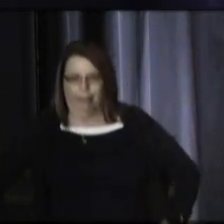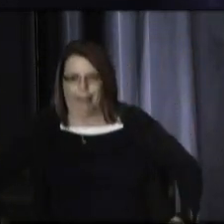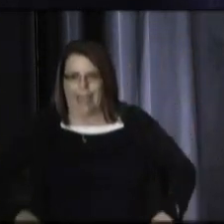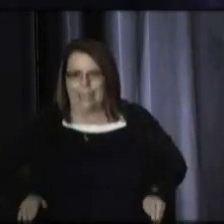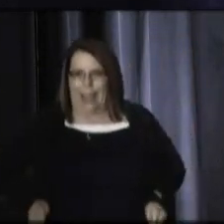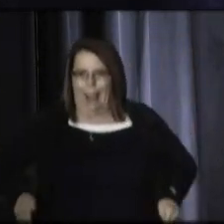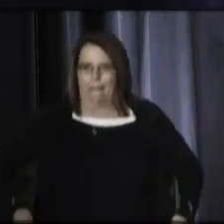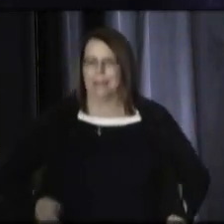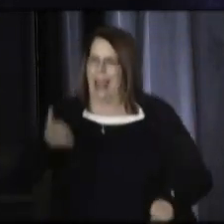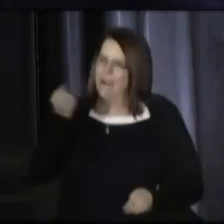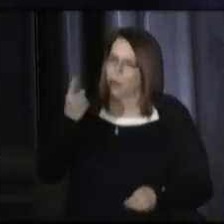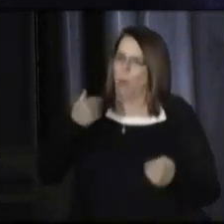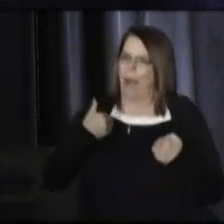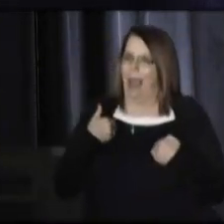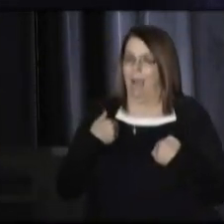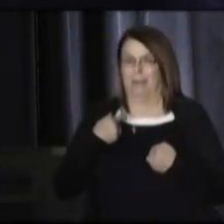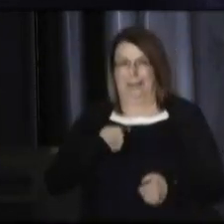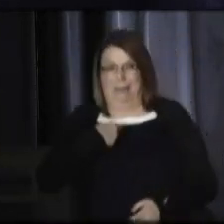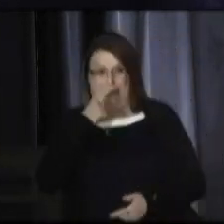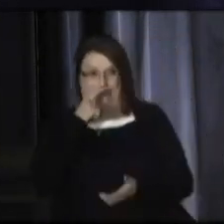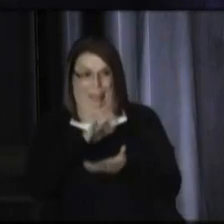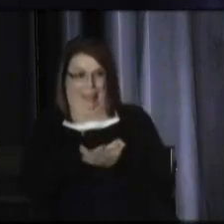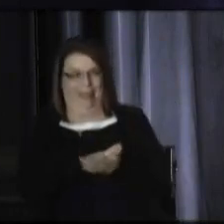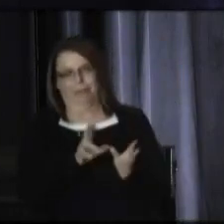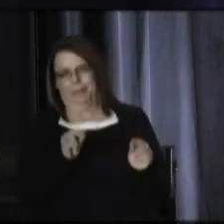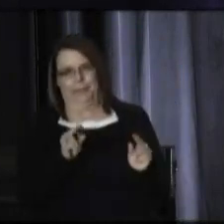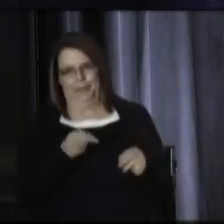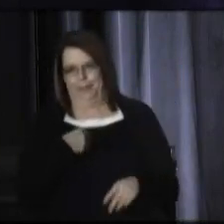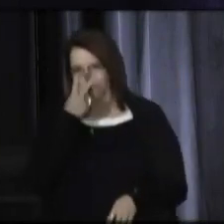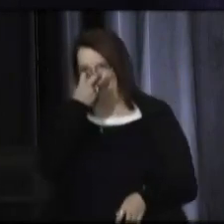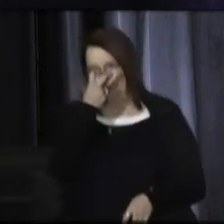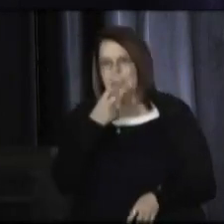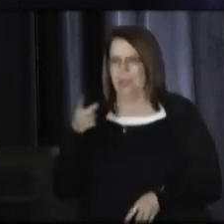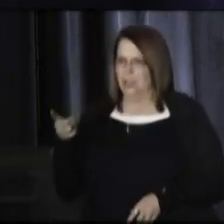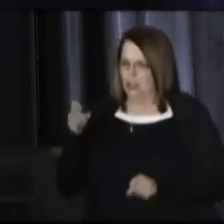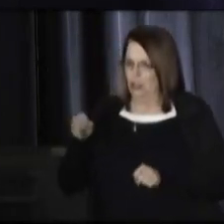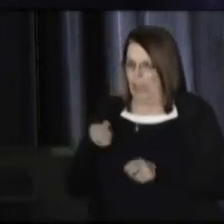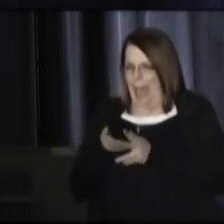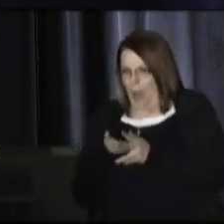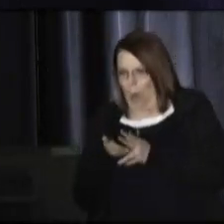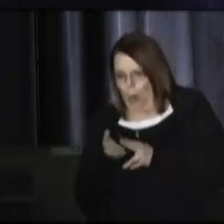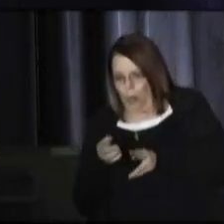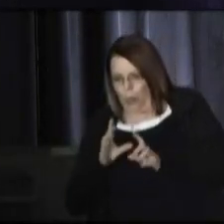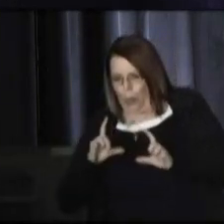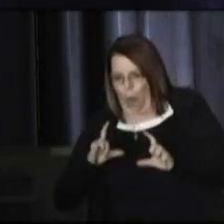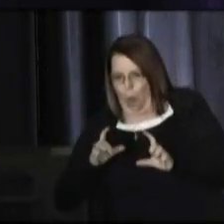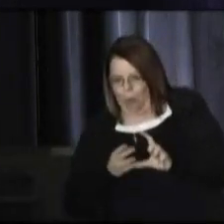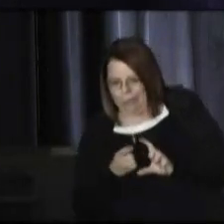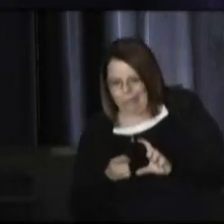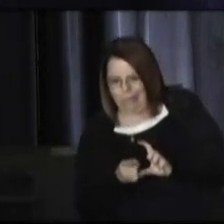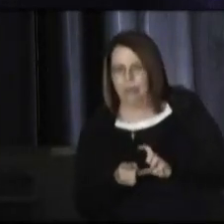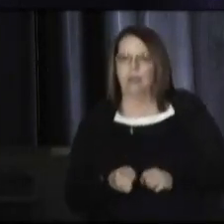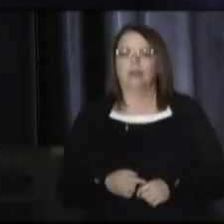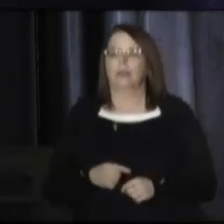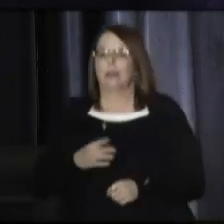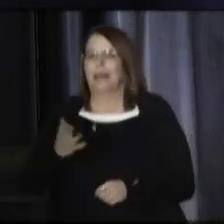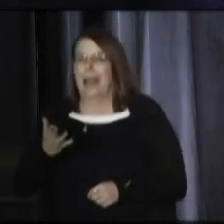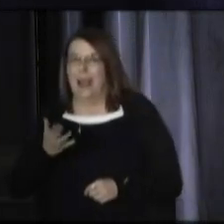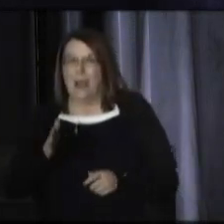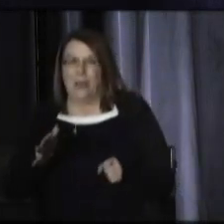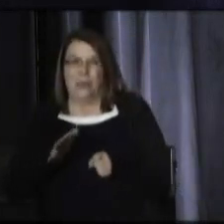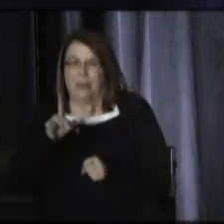acquire hips that would no longer allow me to trespass on certain territories. I didn't know how or where I would get hips, but I